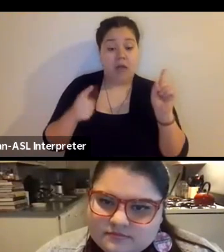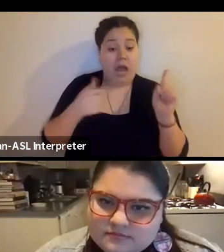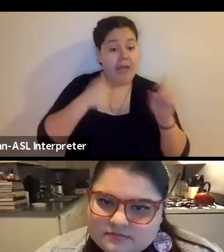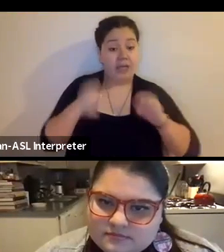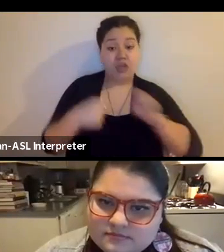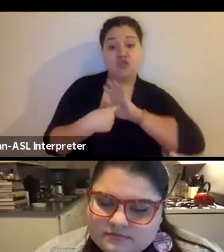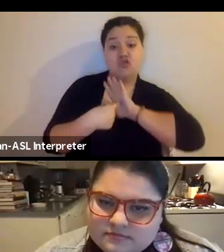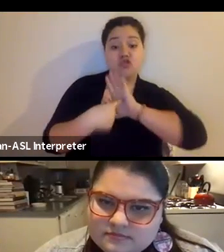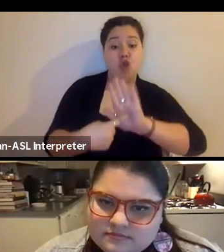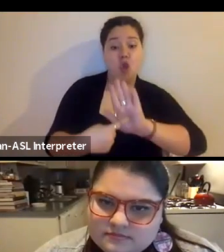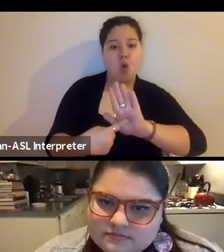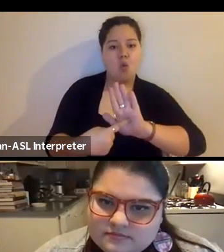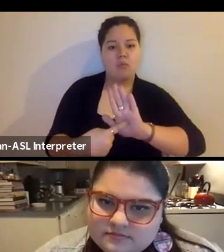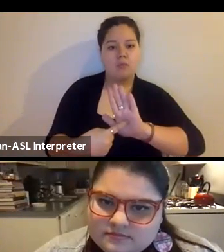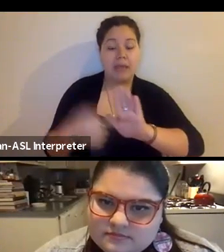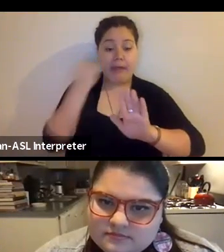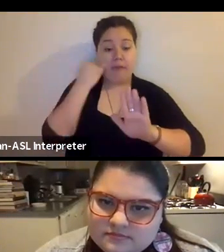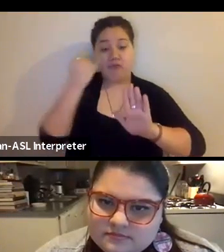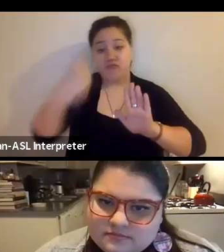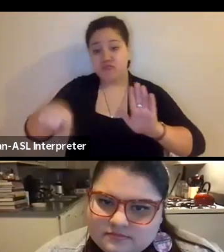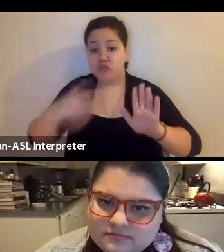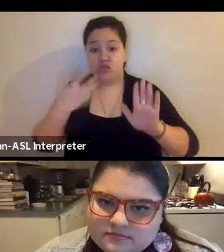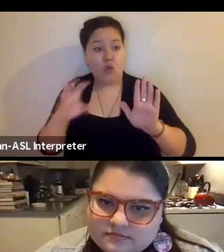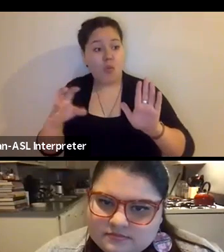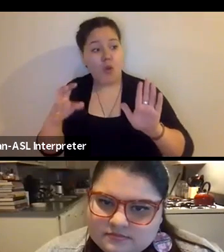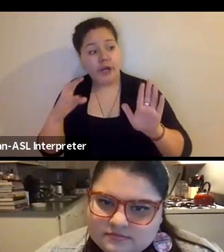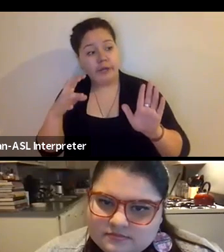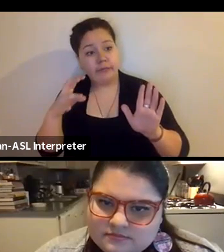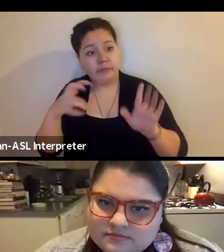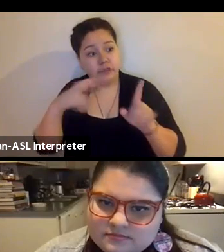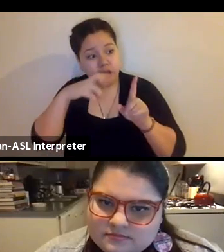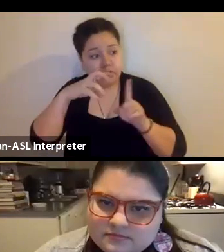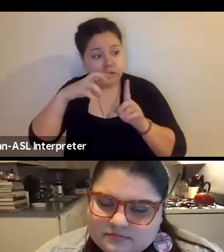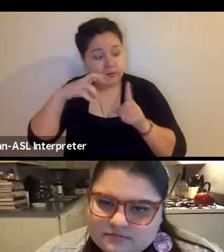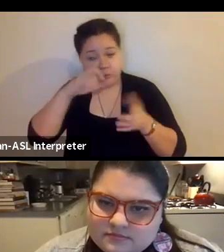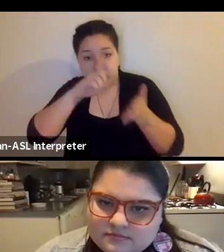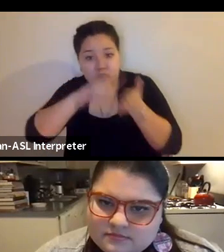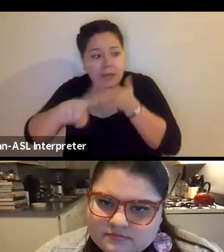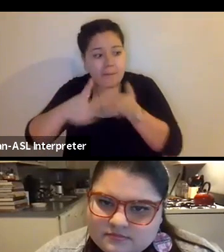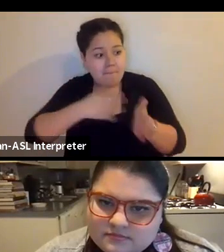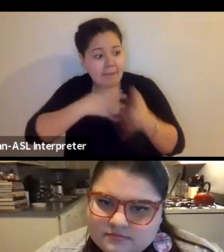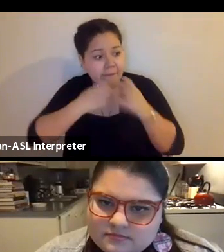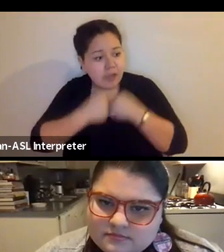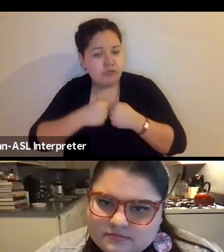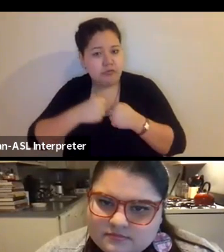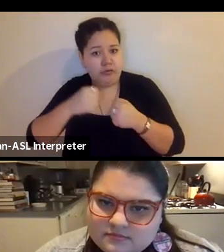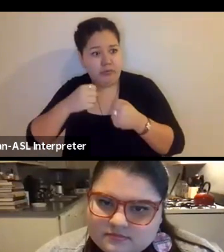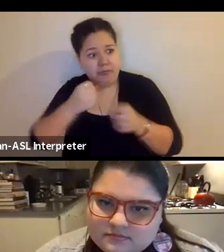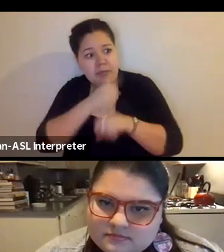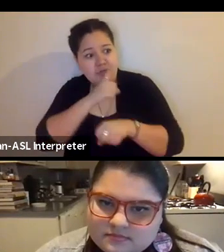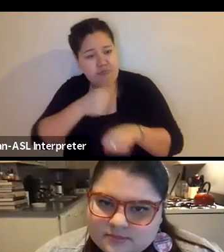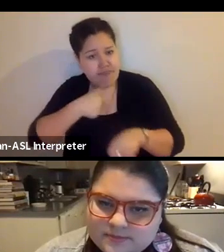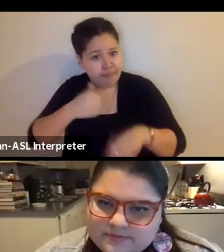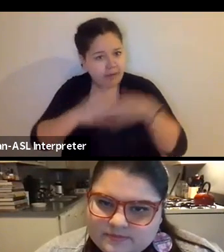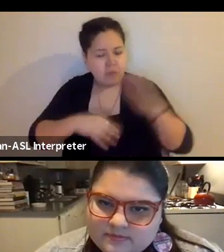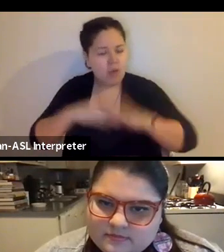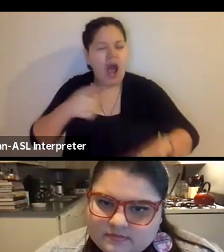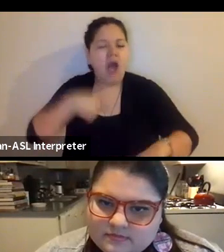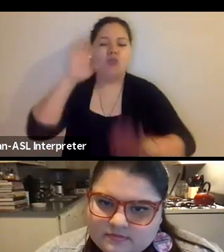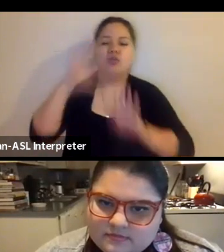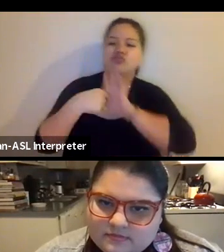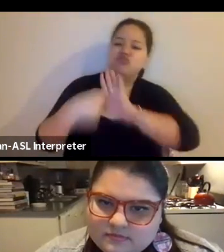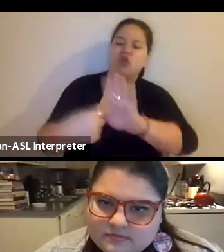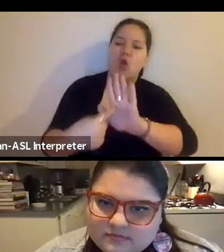them for the folks who are inside that meeting. But I'm deeply interested in not only